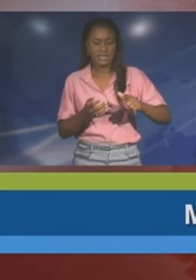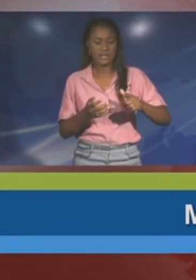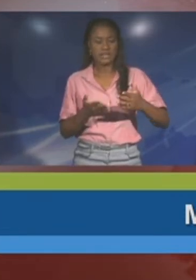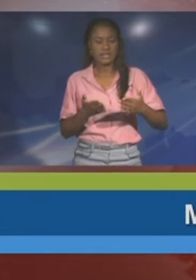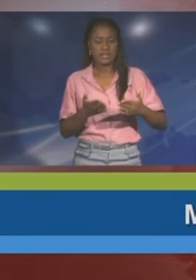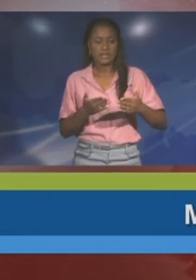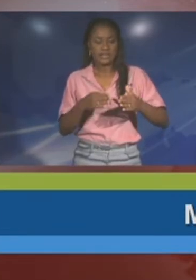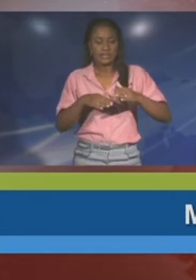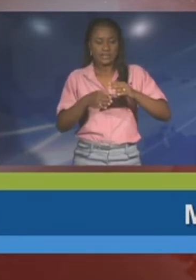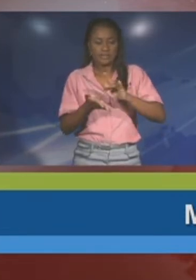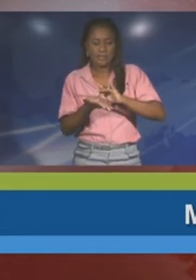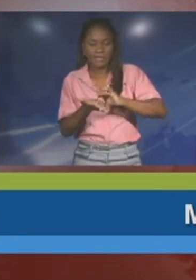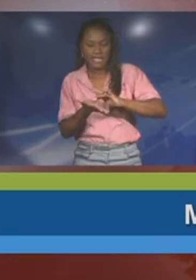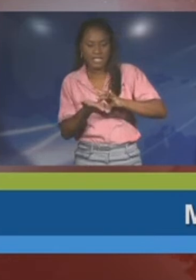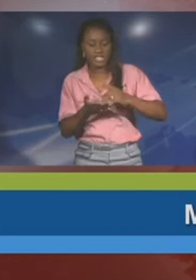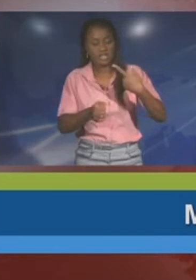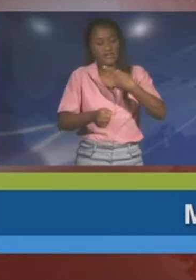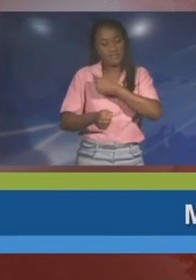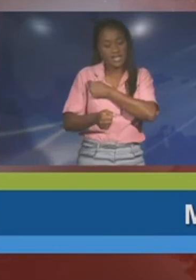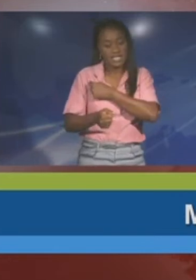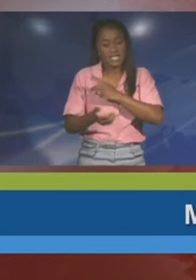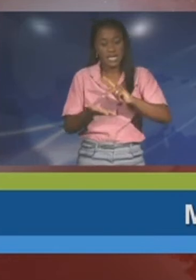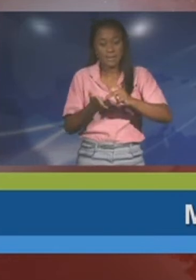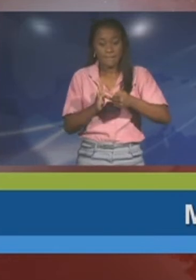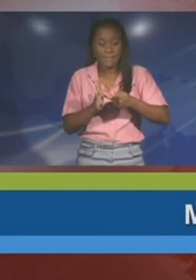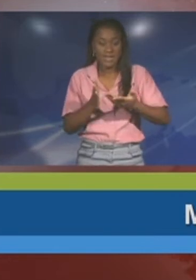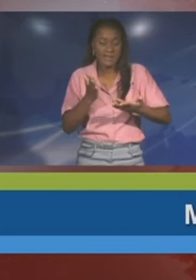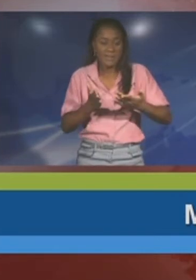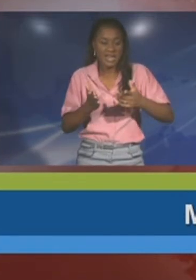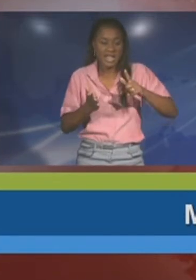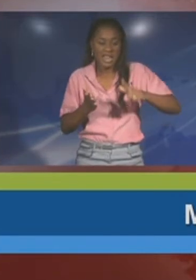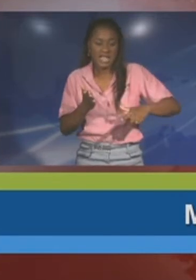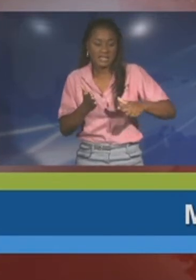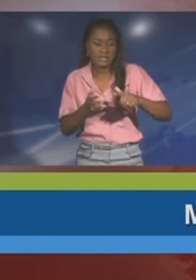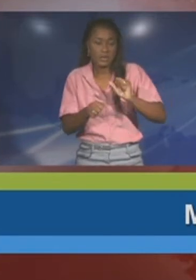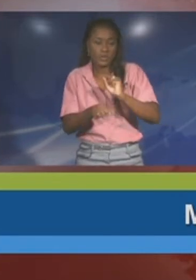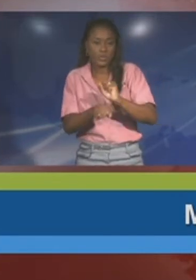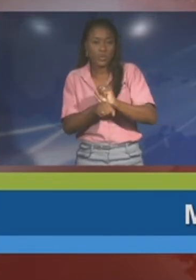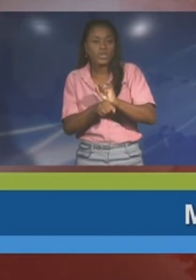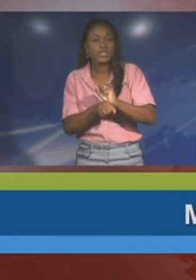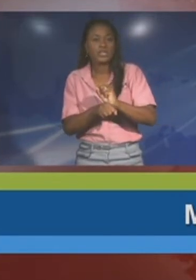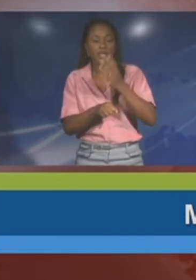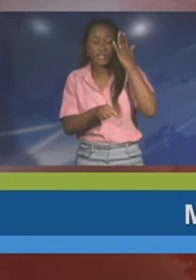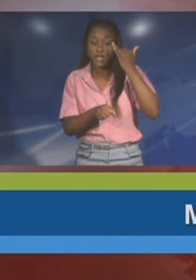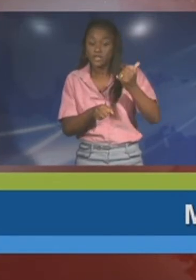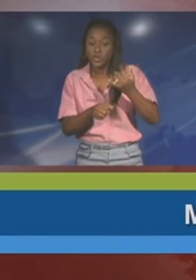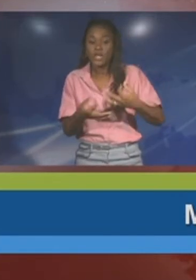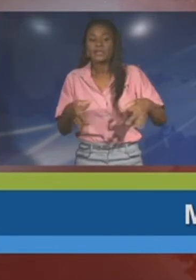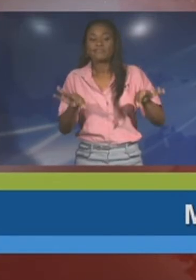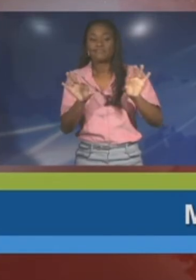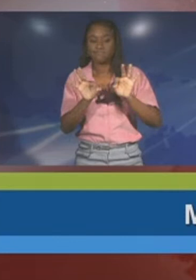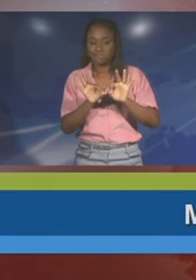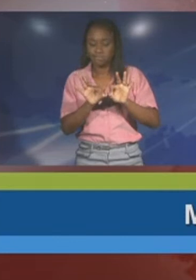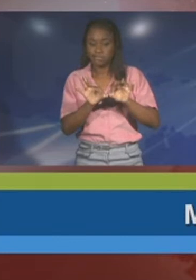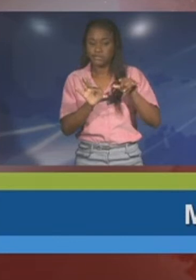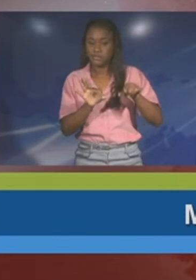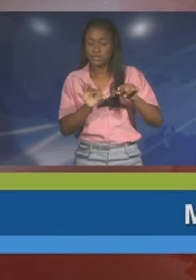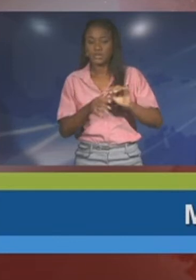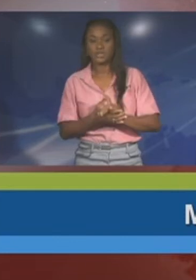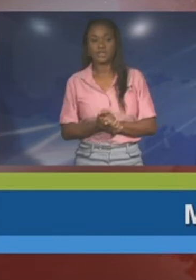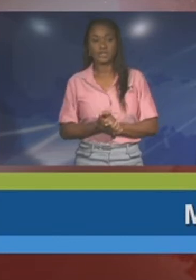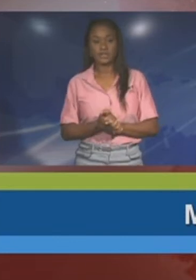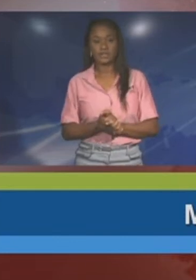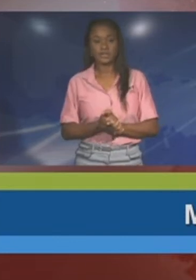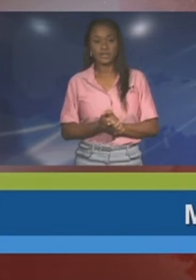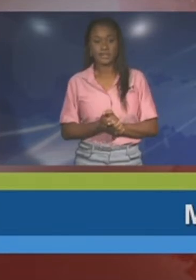well as treatment or vaccines. So those are the main characteristics that define a variant of concern. As it relates to a